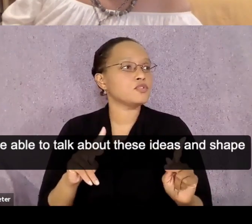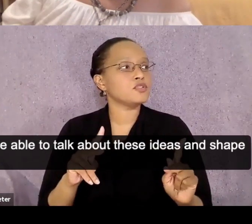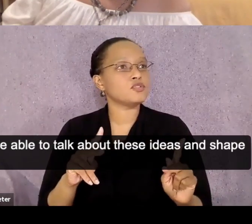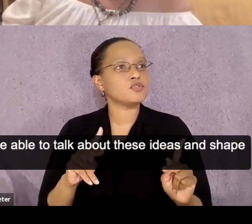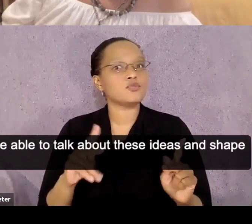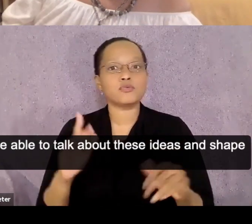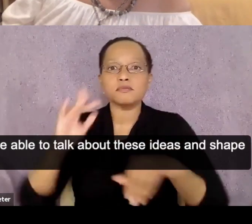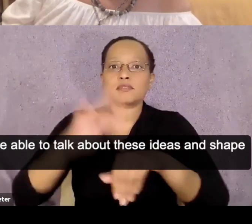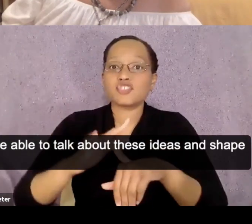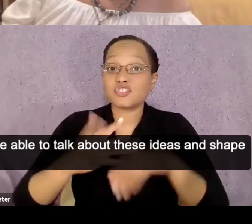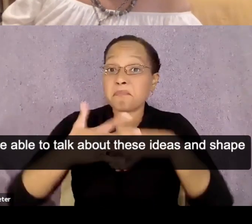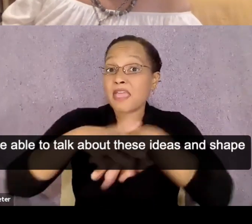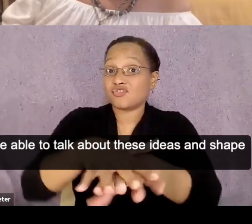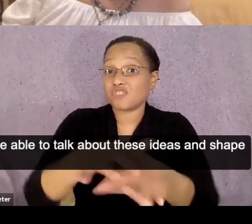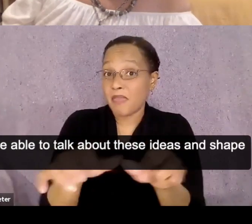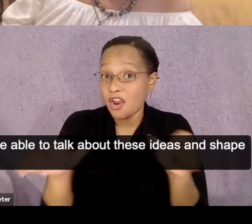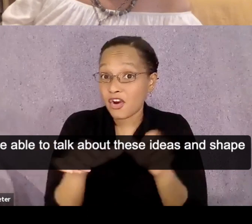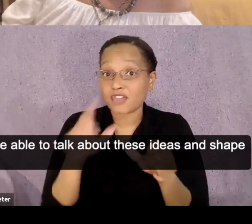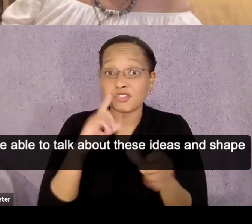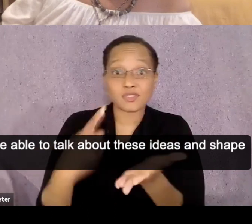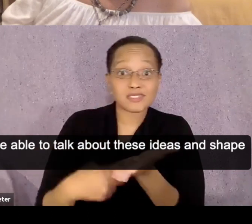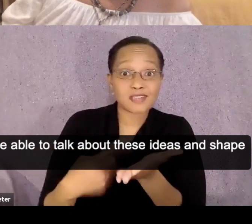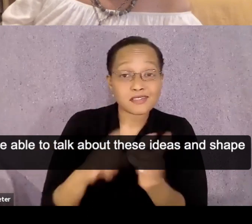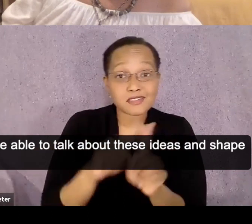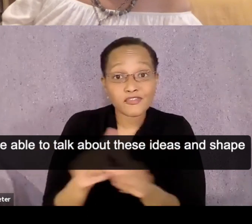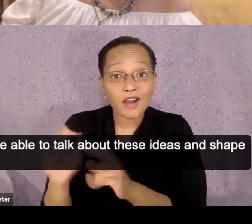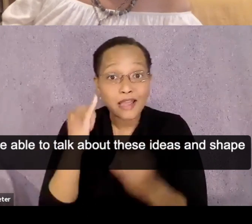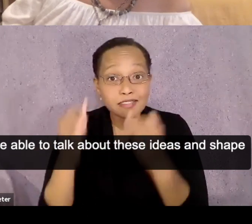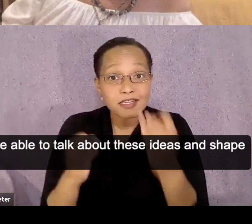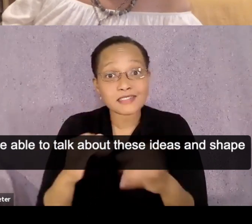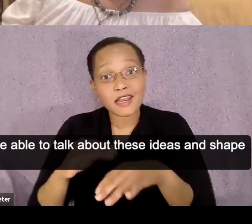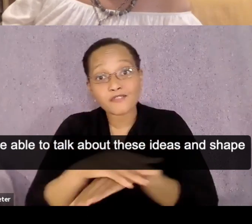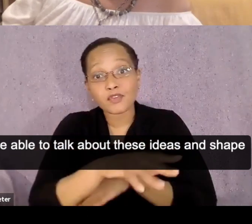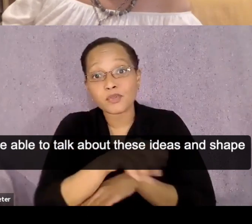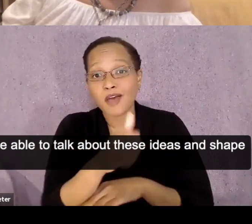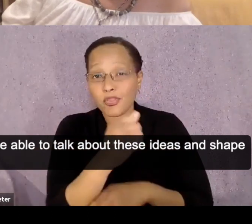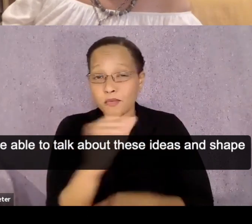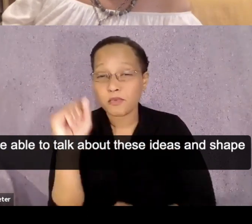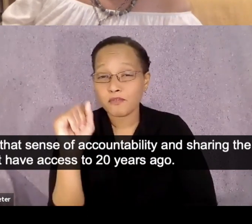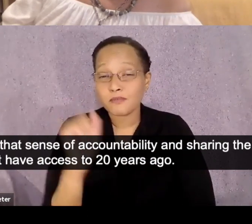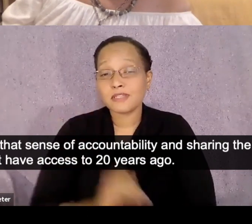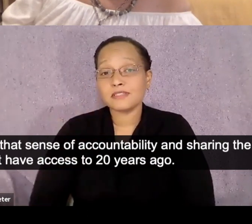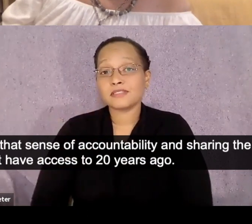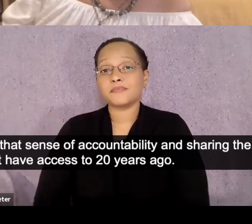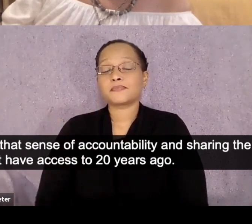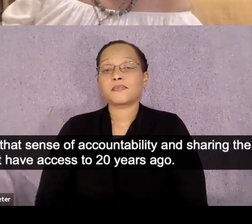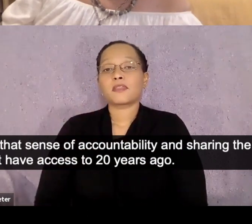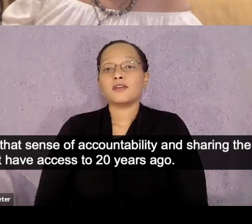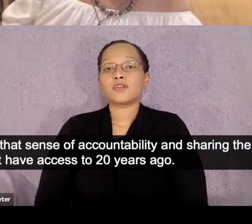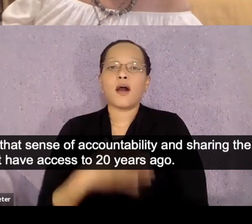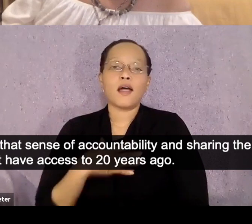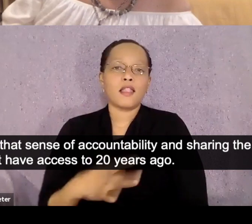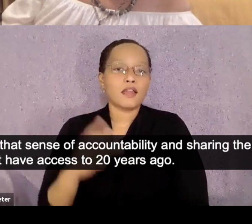mainstream spaces, right, to be able to talk about these ideas and to shape other movements. Um, and so I just like to hear